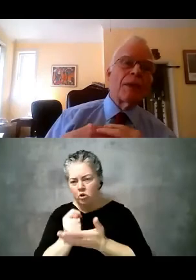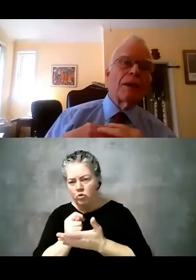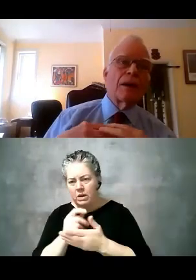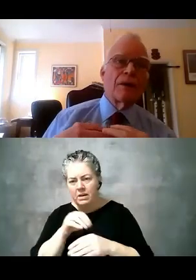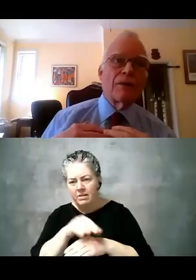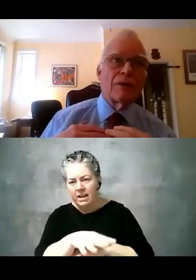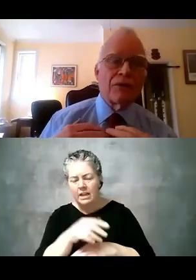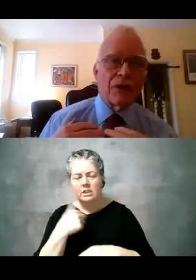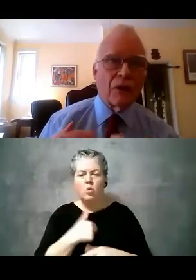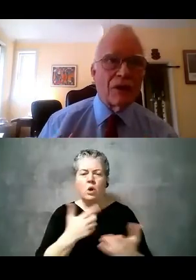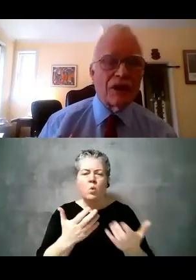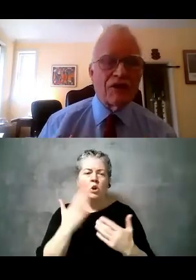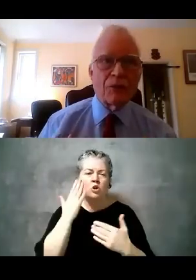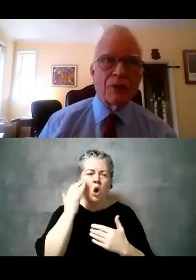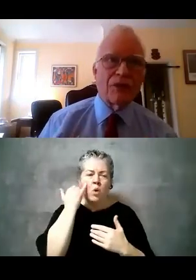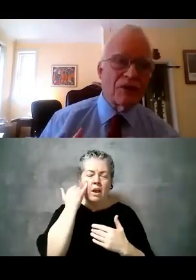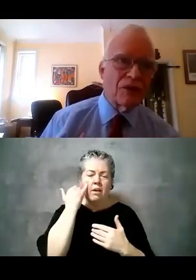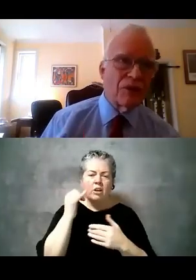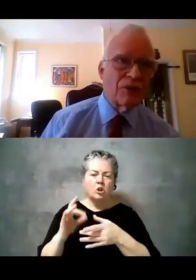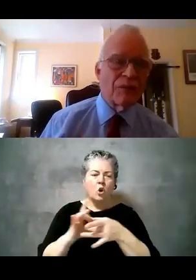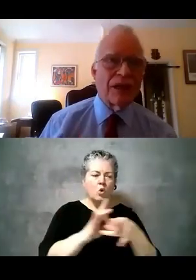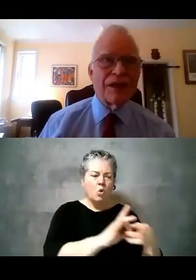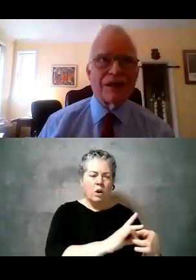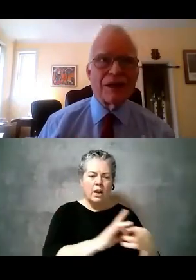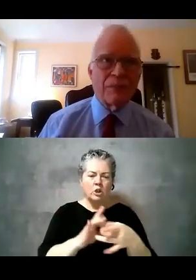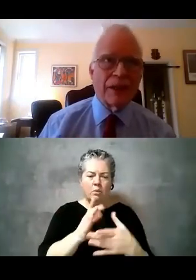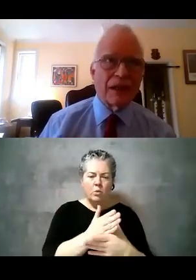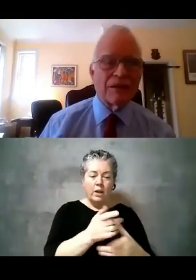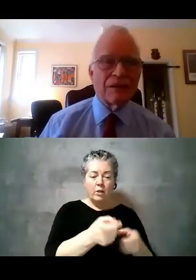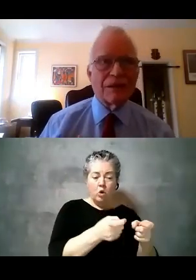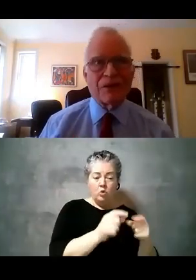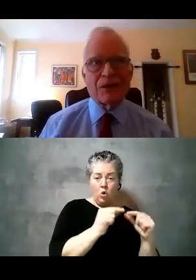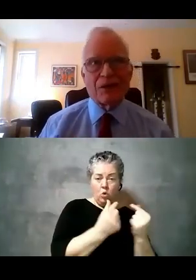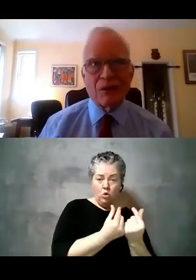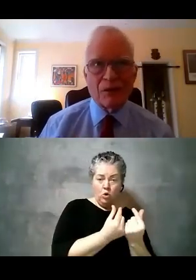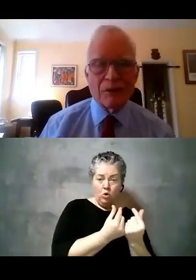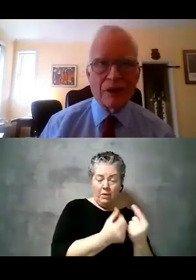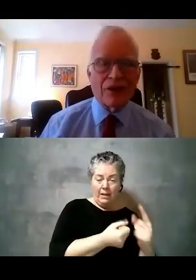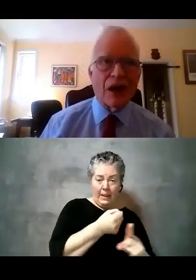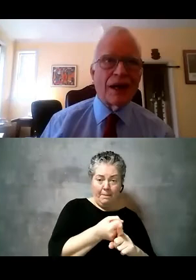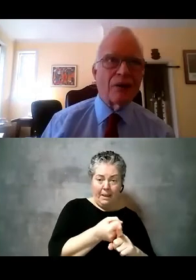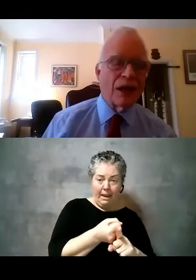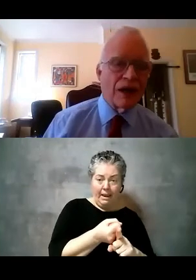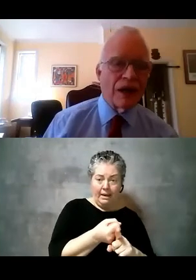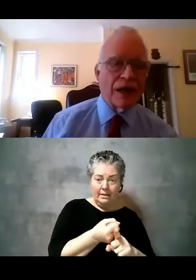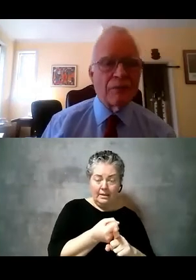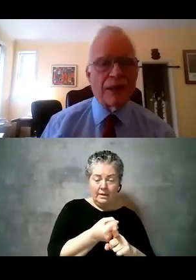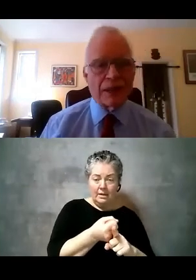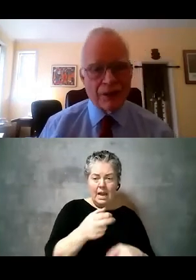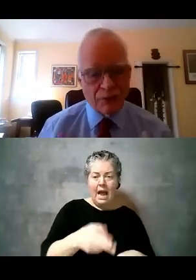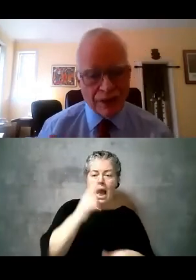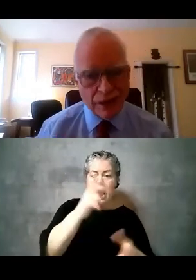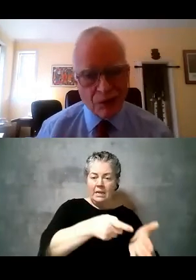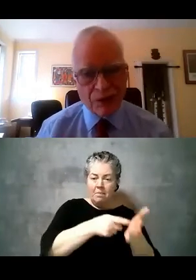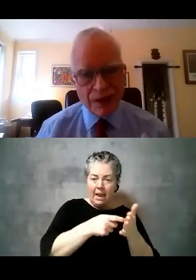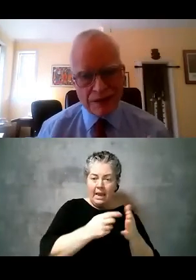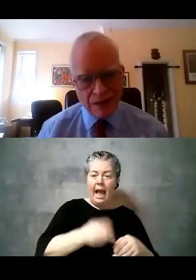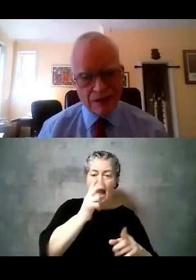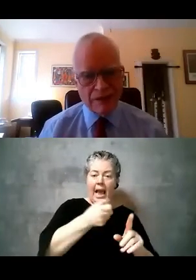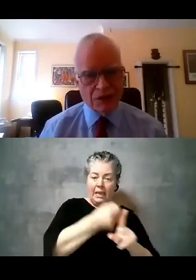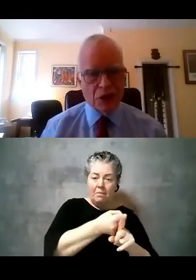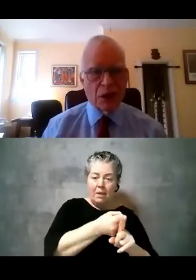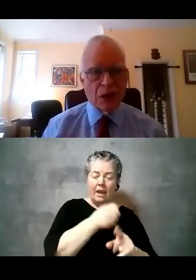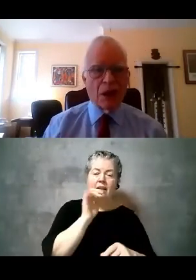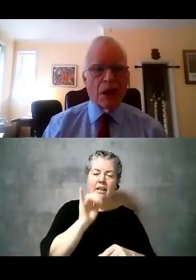whether there's a correlation between the control group mean and the impact. And if the control group mean is high, do we have a high impact? That would be an